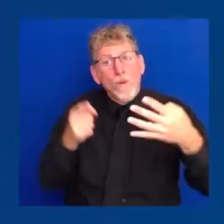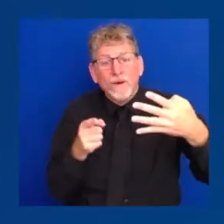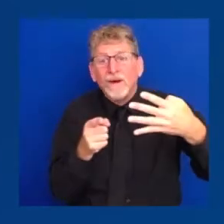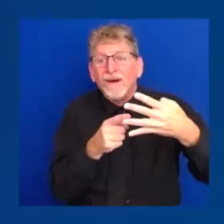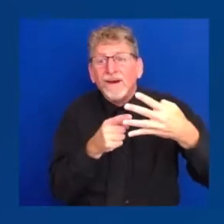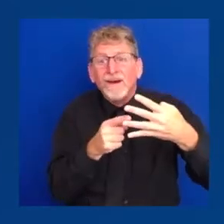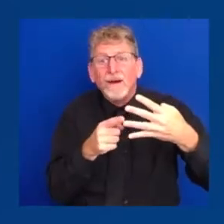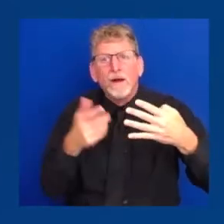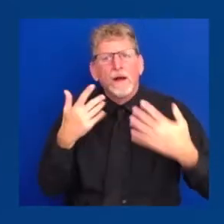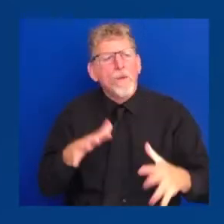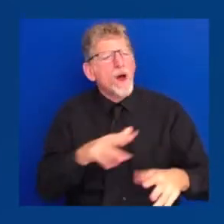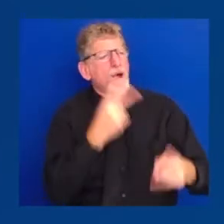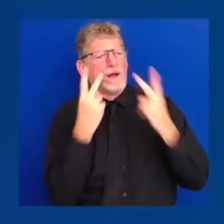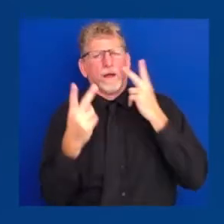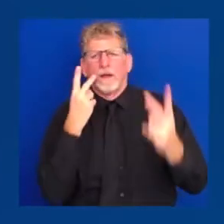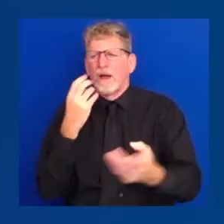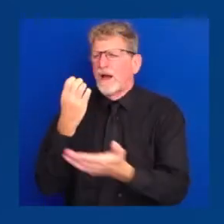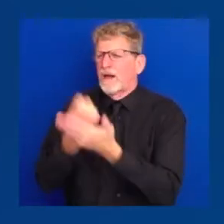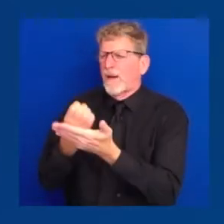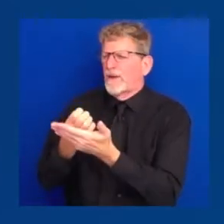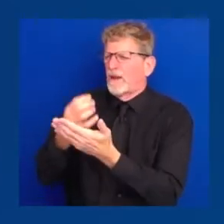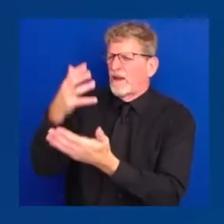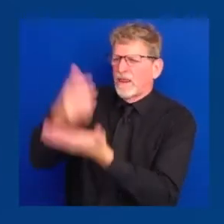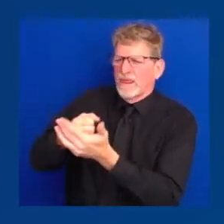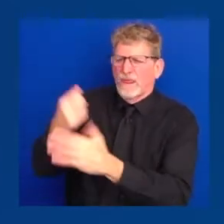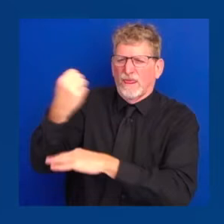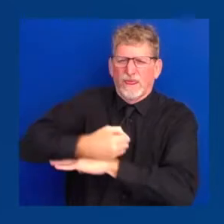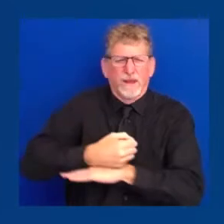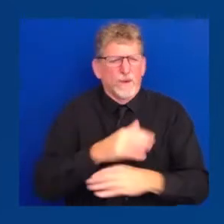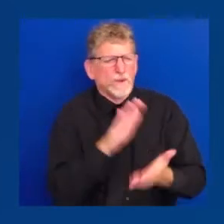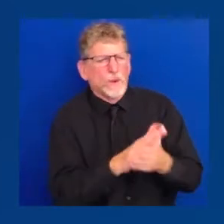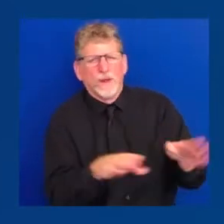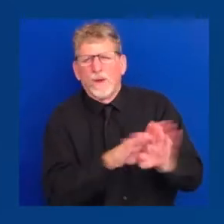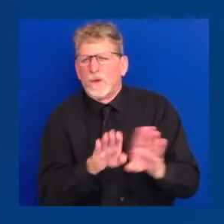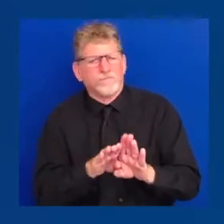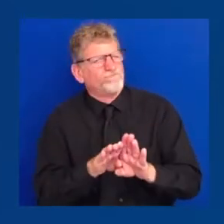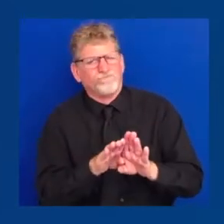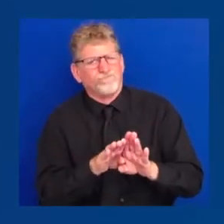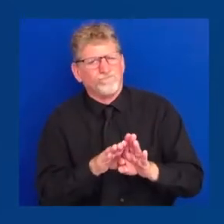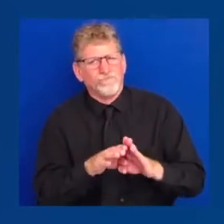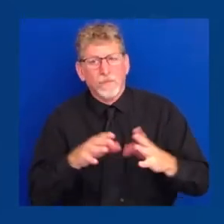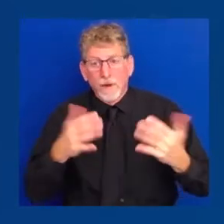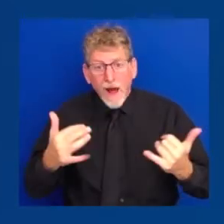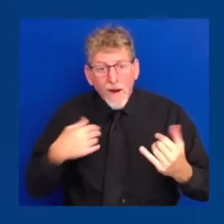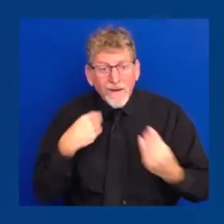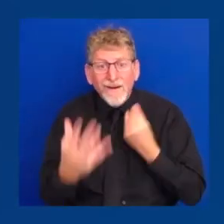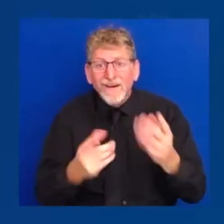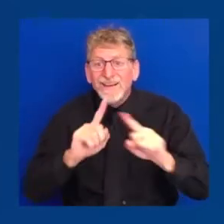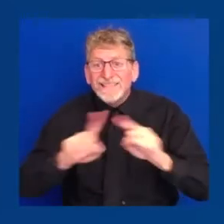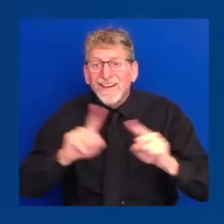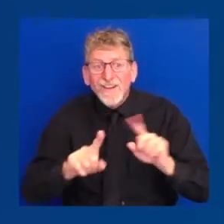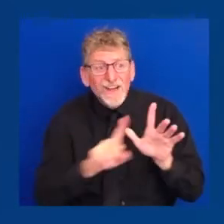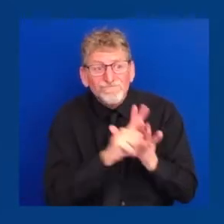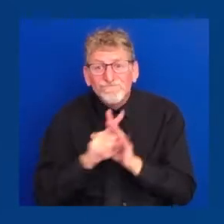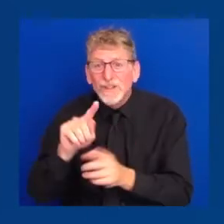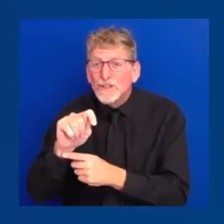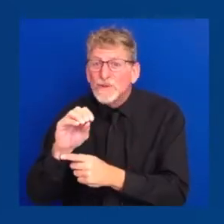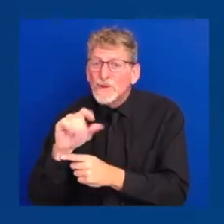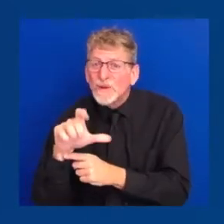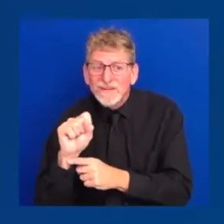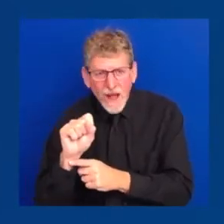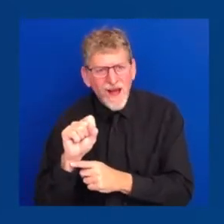schools open with the tools that we have at our disposal. And we've shown we can do it, even during the Omicron surge.